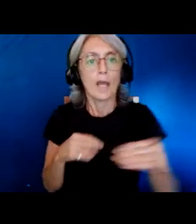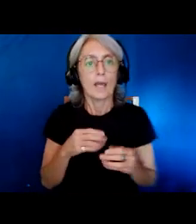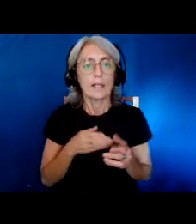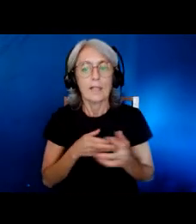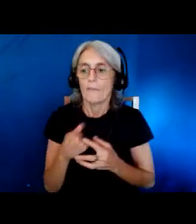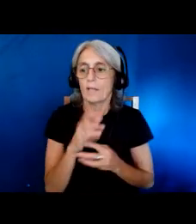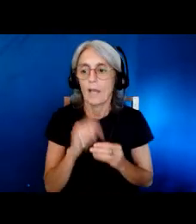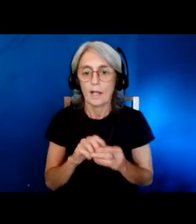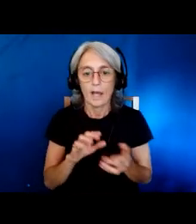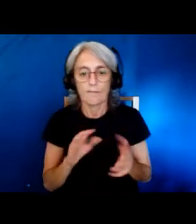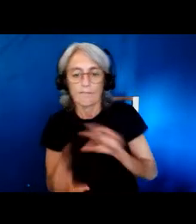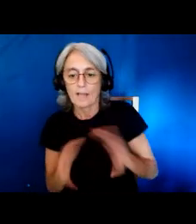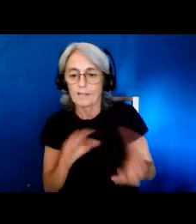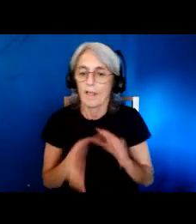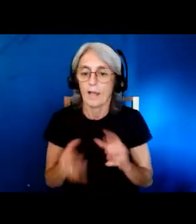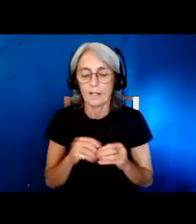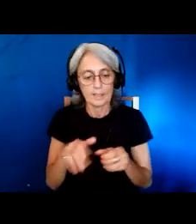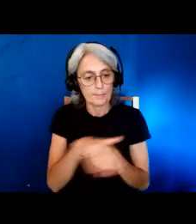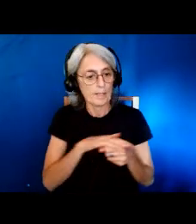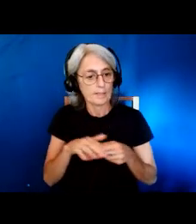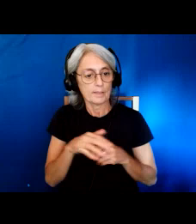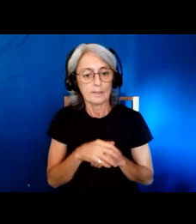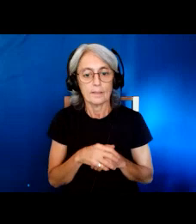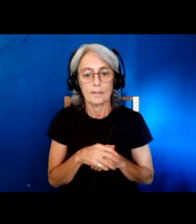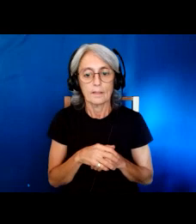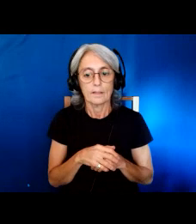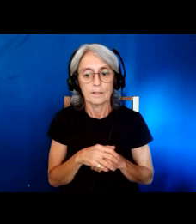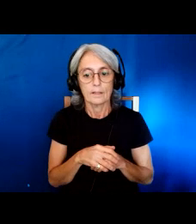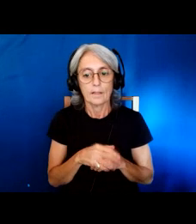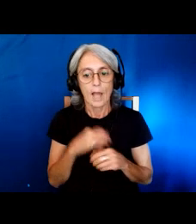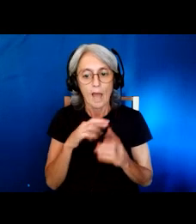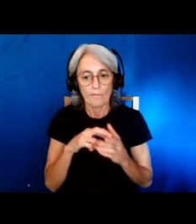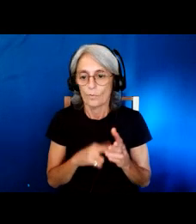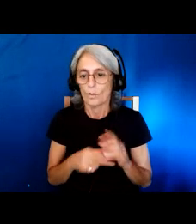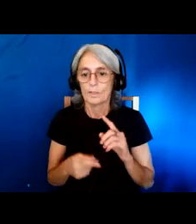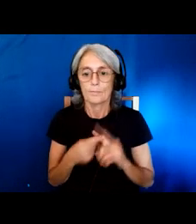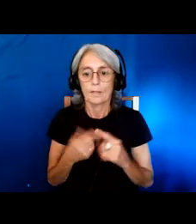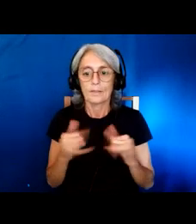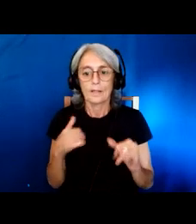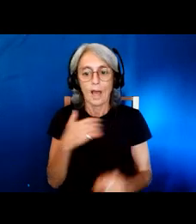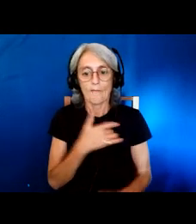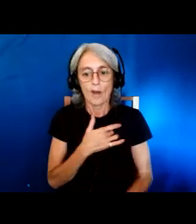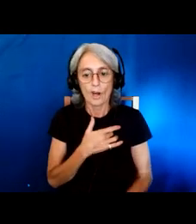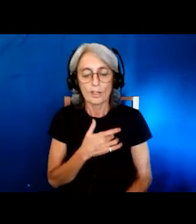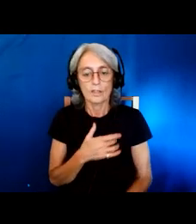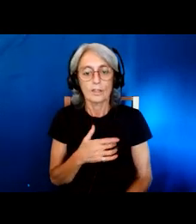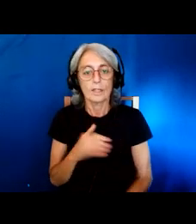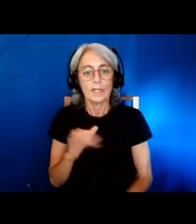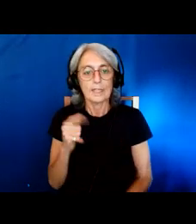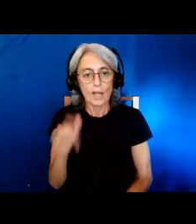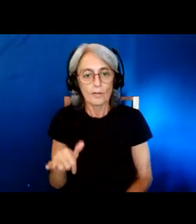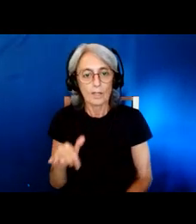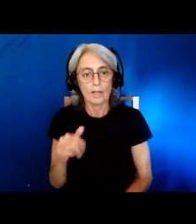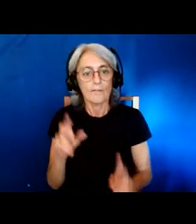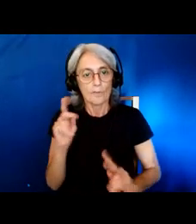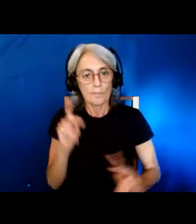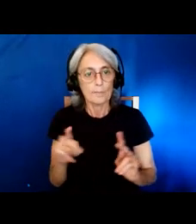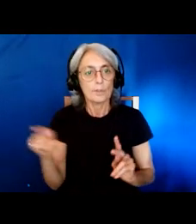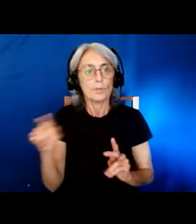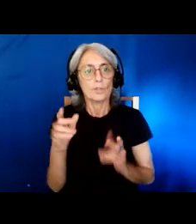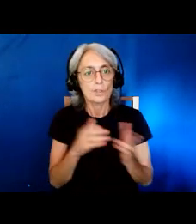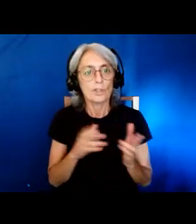confined rules that you do and still have heart and integrity for the people that you serve. I'm honored to receive